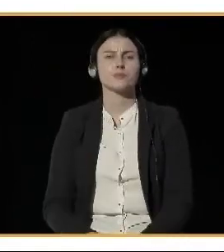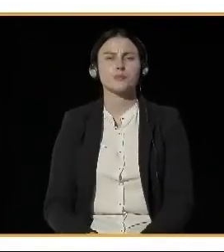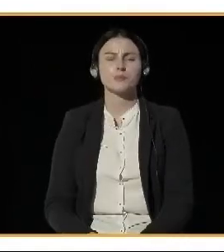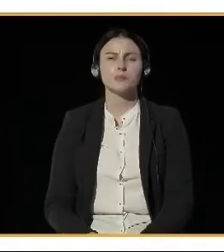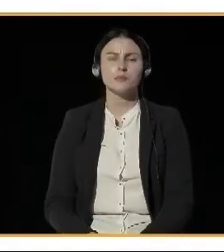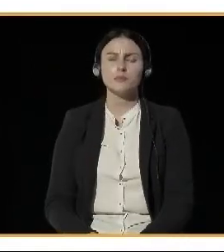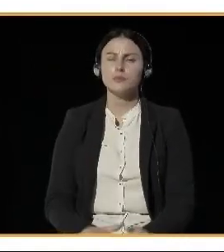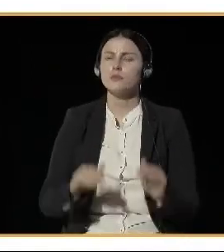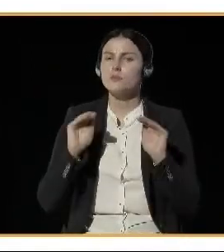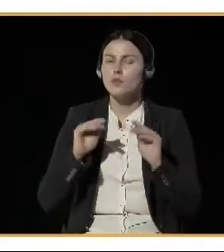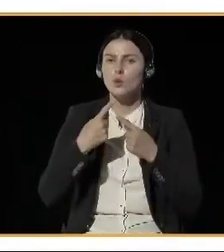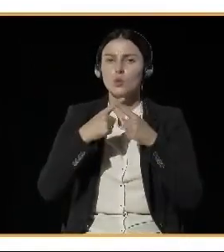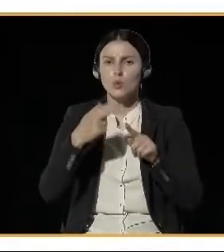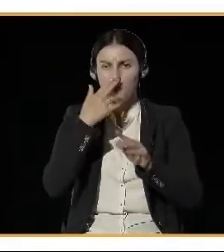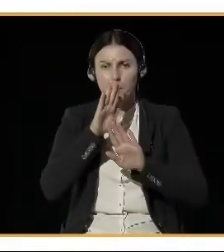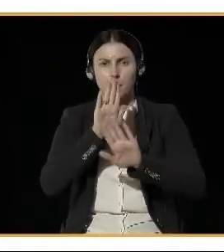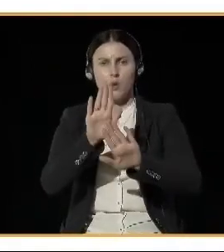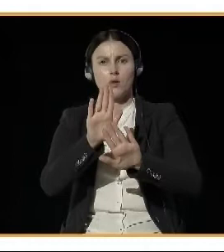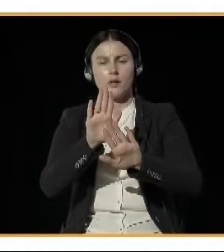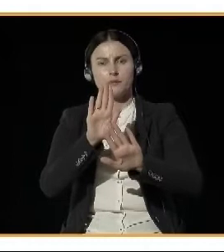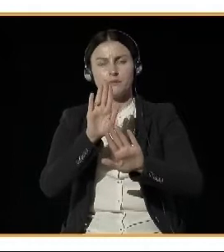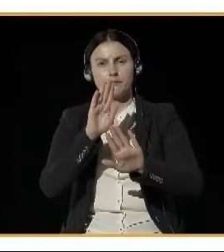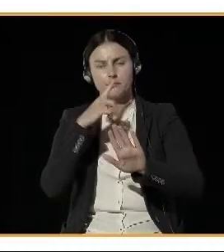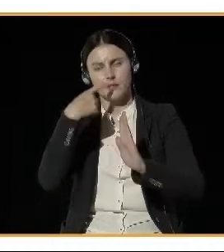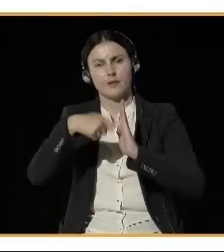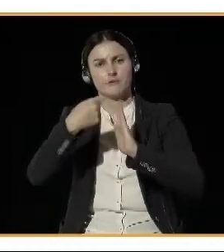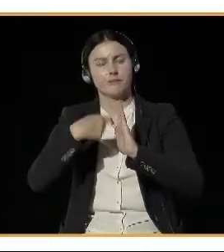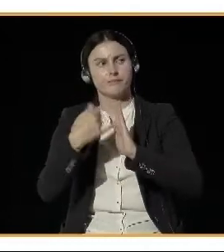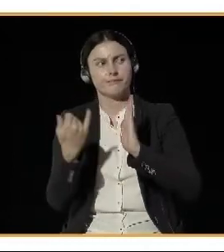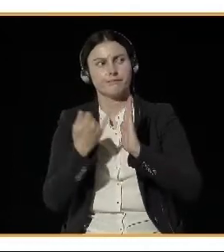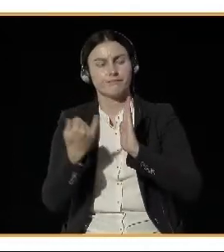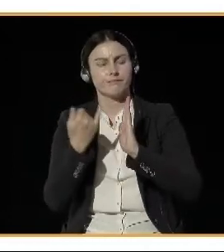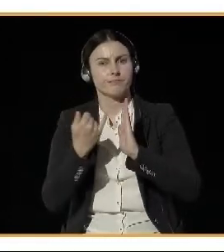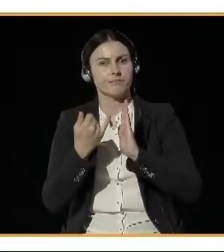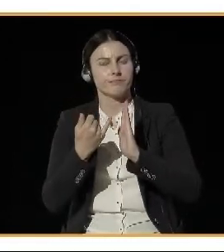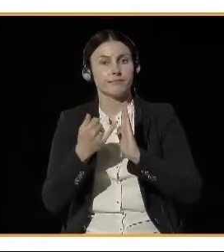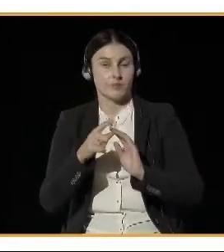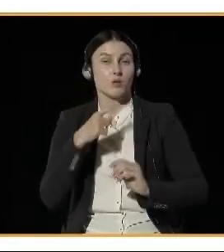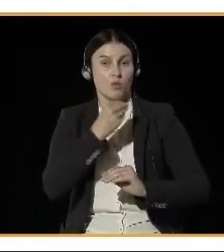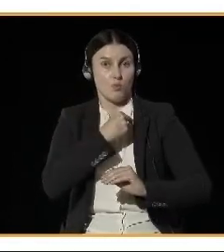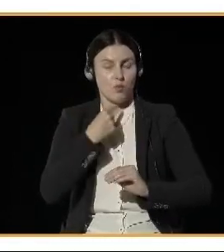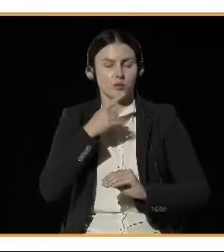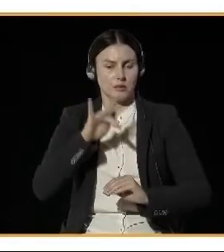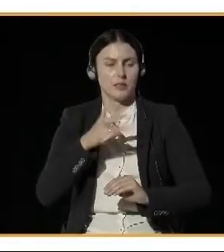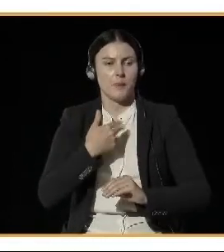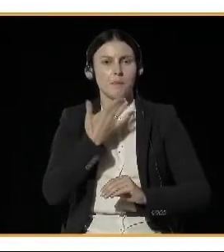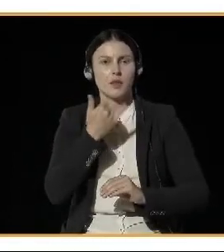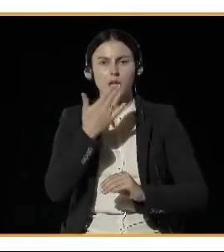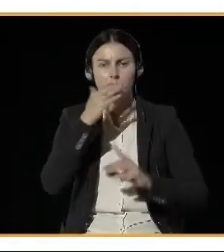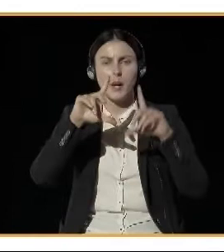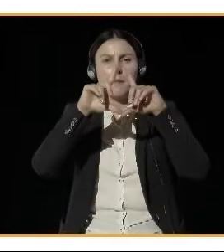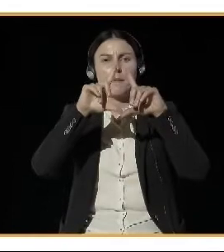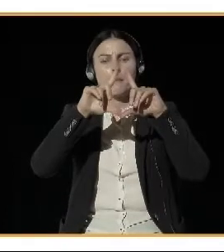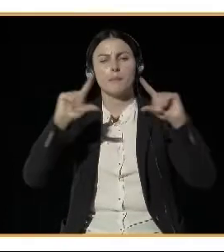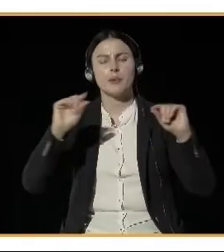you how, this is the case of Poland, how population pyramid is changing